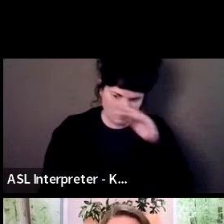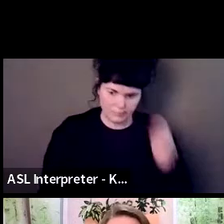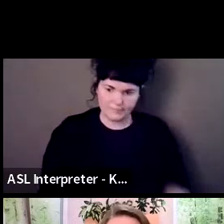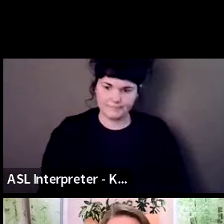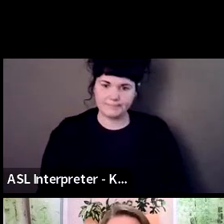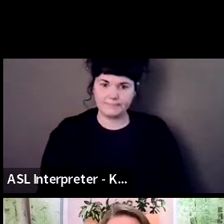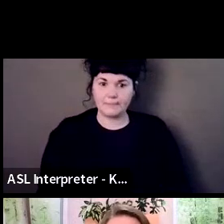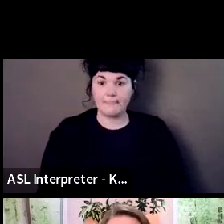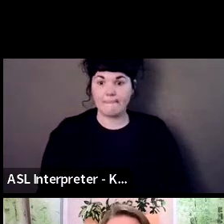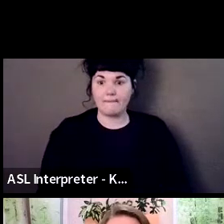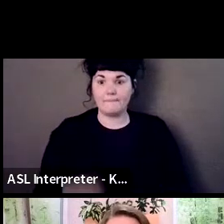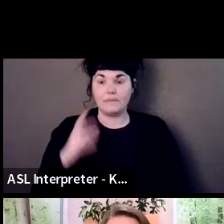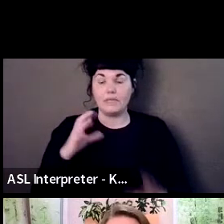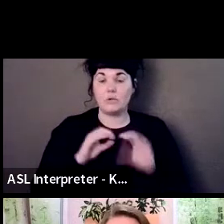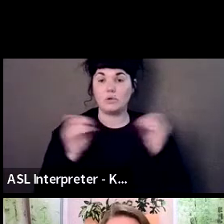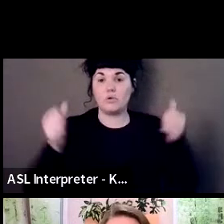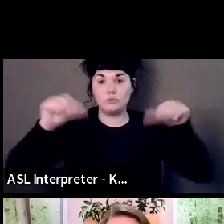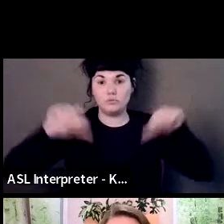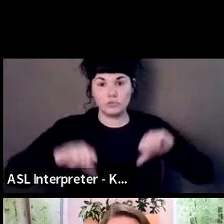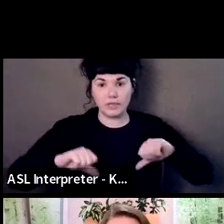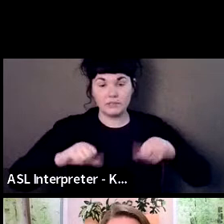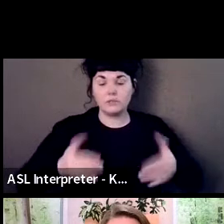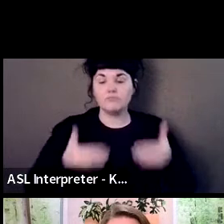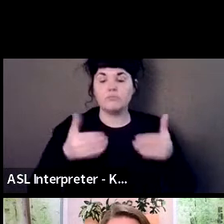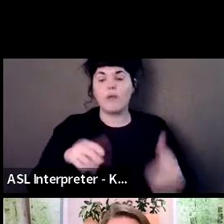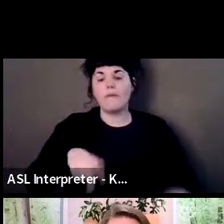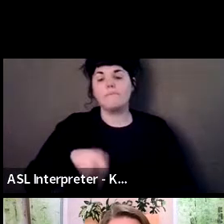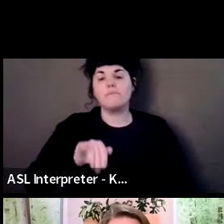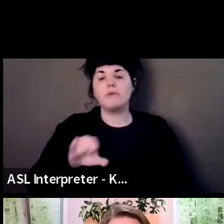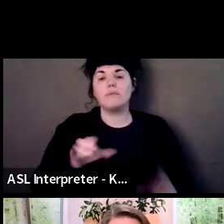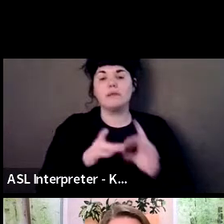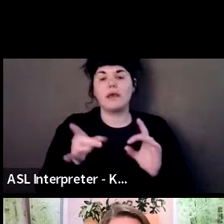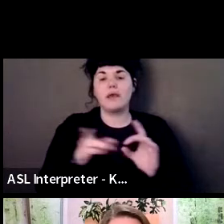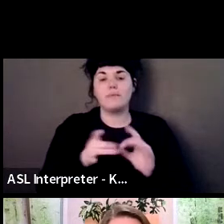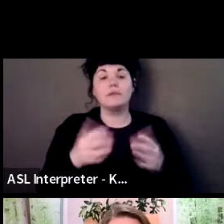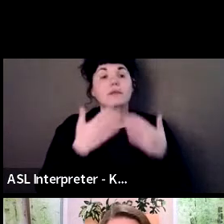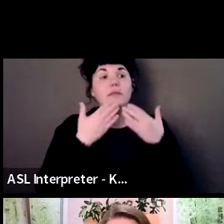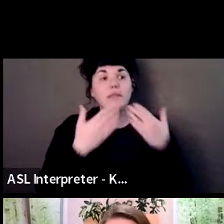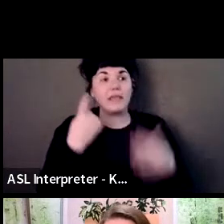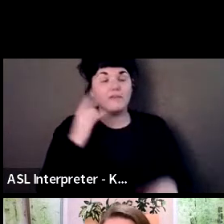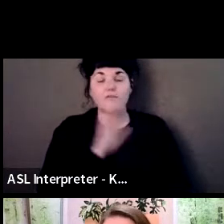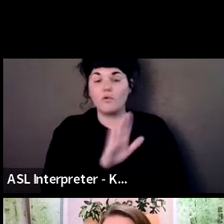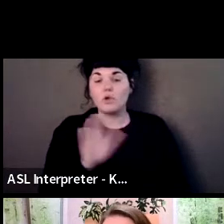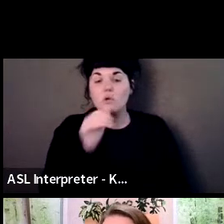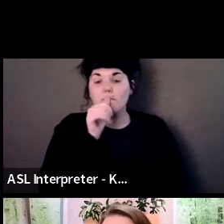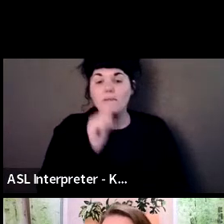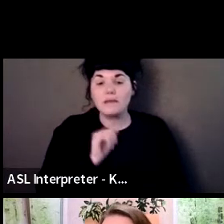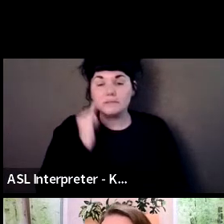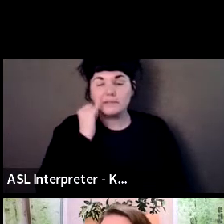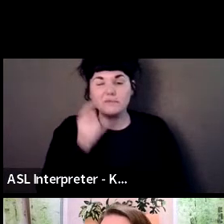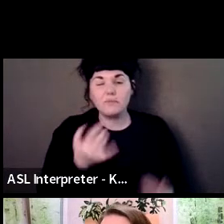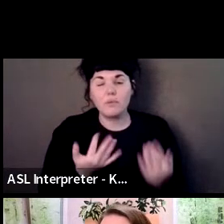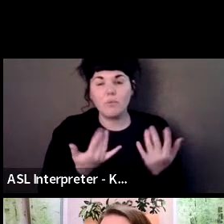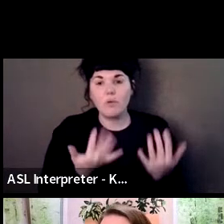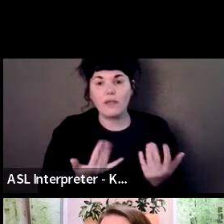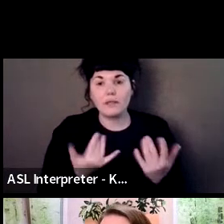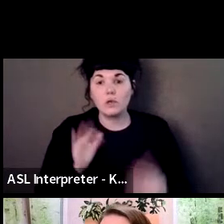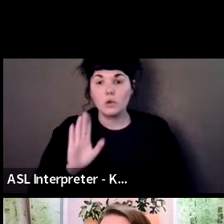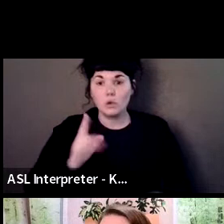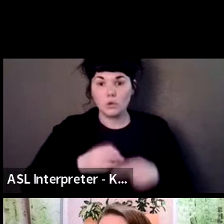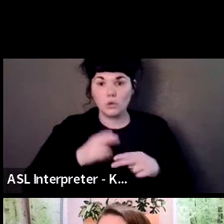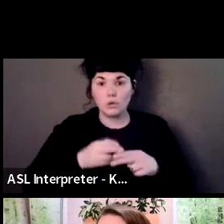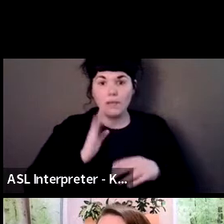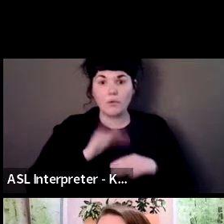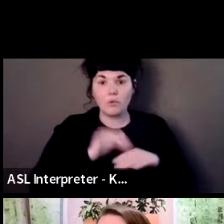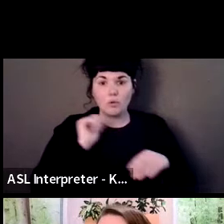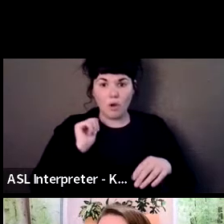Hearing no objection, we will now proceed with public comment. Thank you for your patience. Those have been waiting. I will call your name. Individuals who